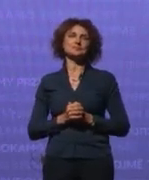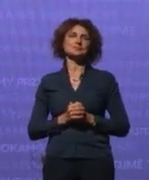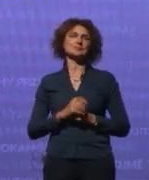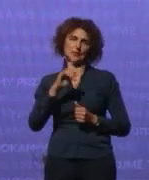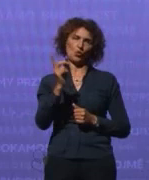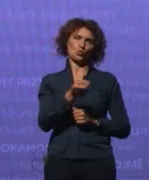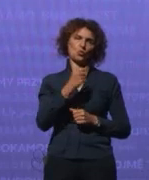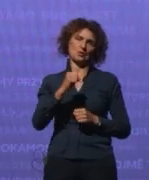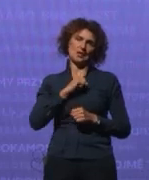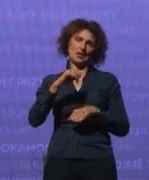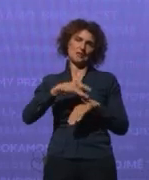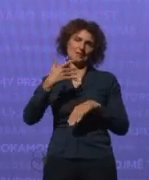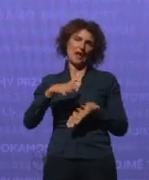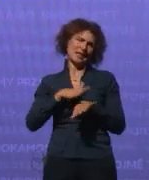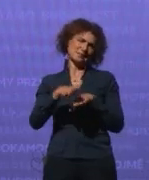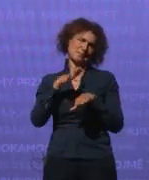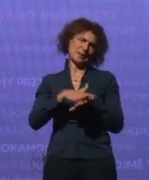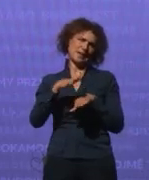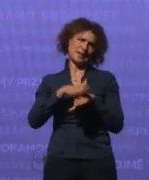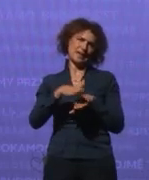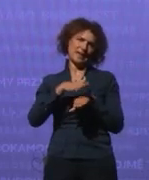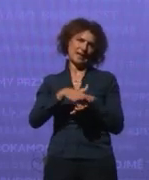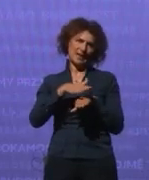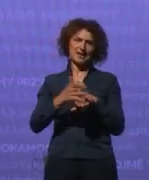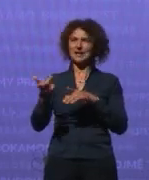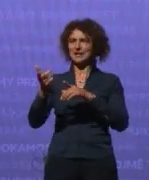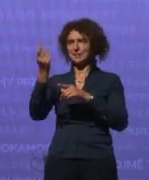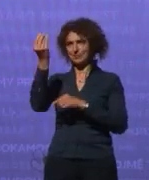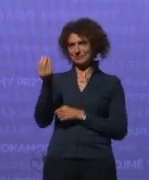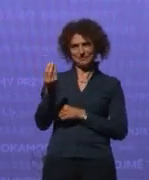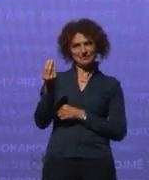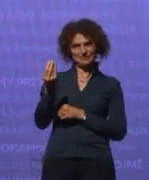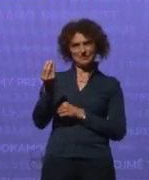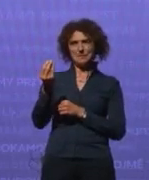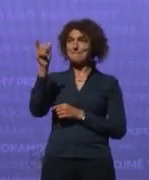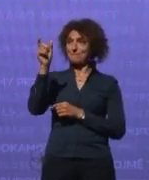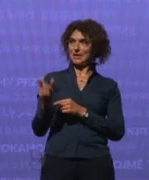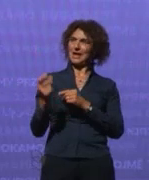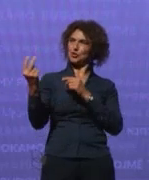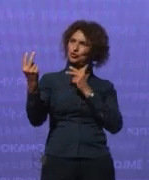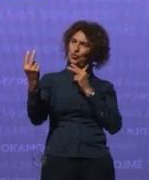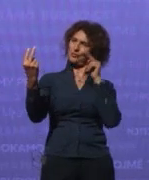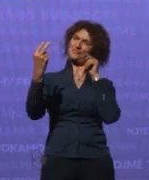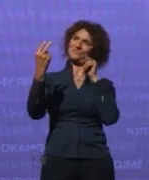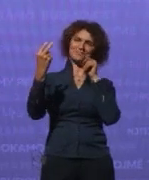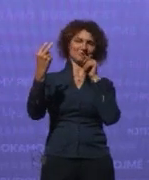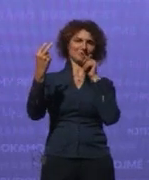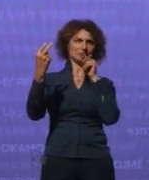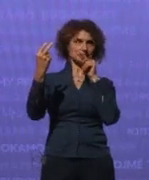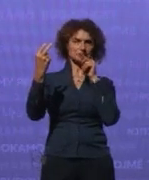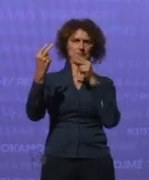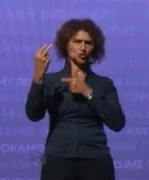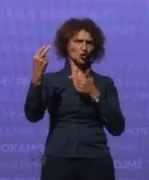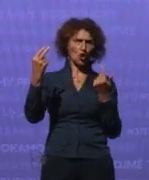who gazes in your eyes too long or too short. And then it becomes very strange,